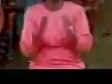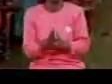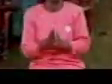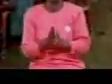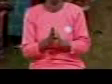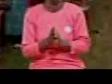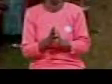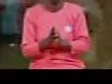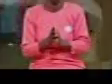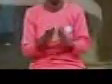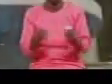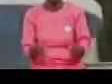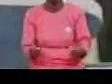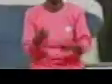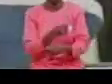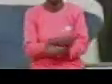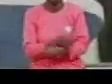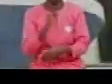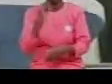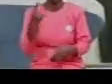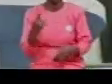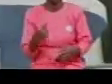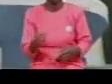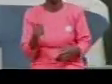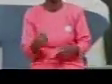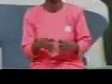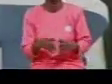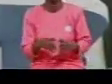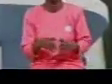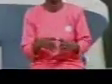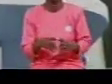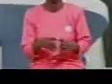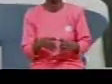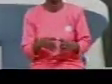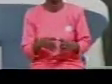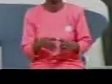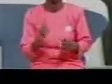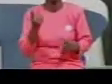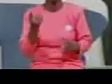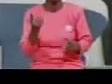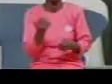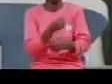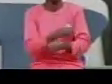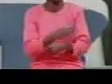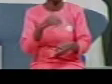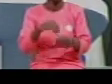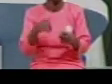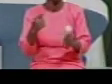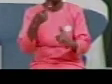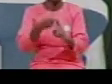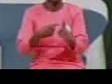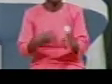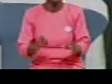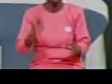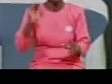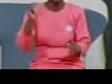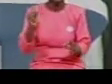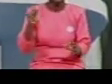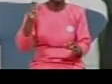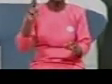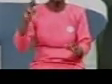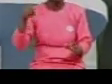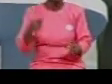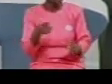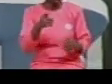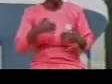Today is the first day in the month of August. You cross over. I said